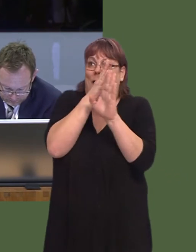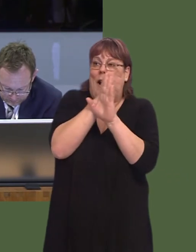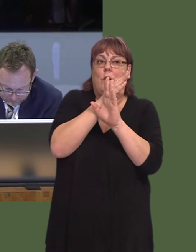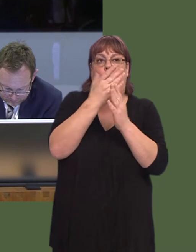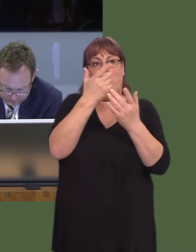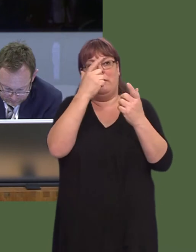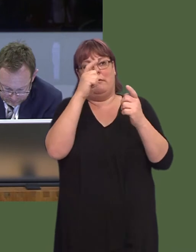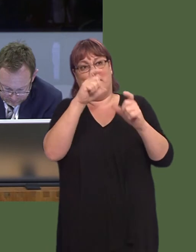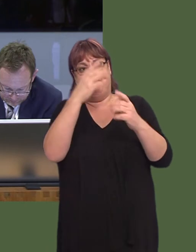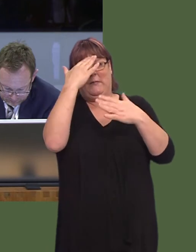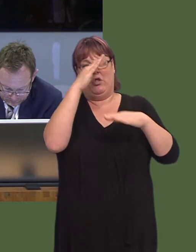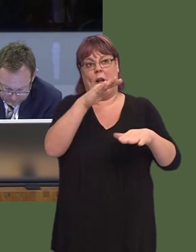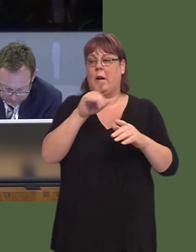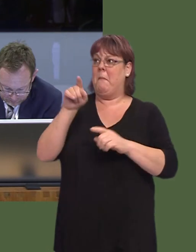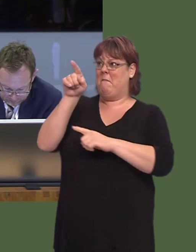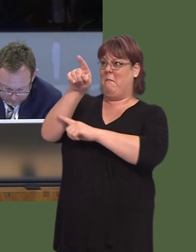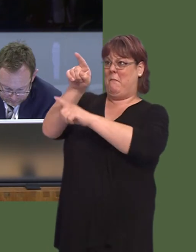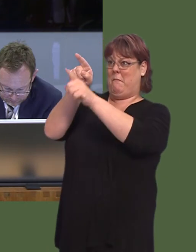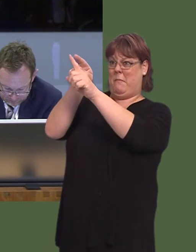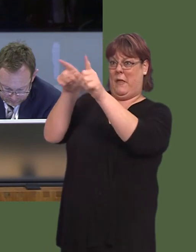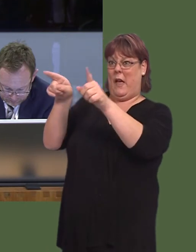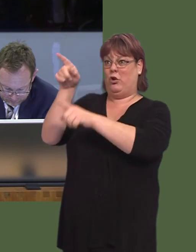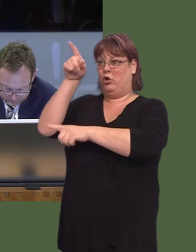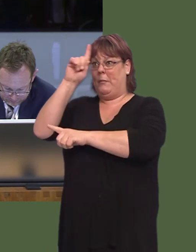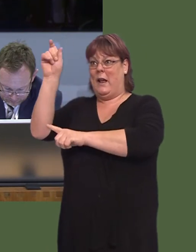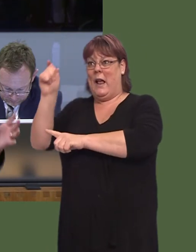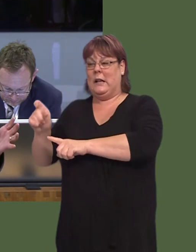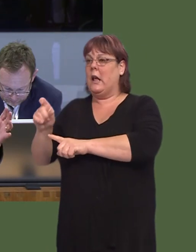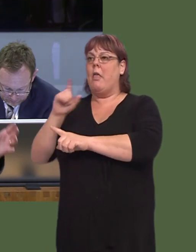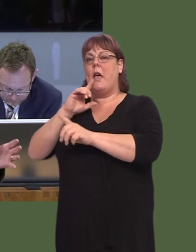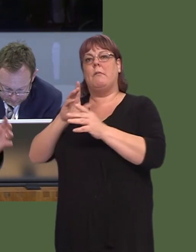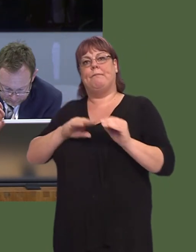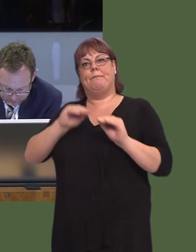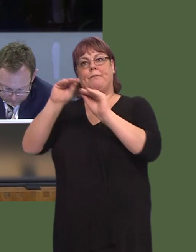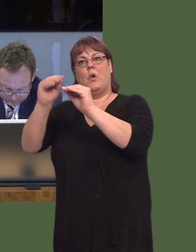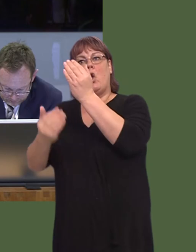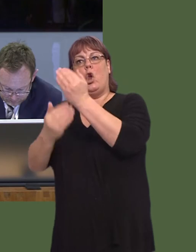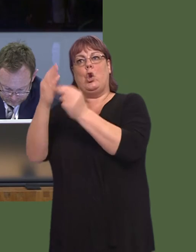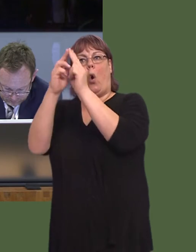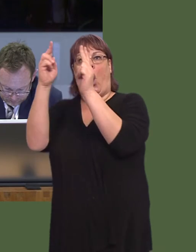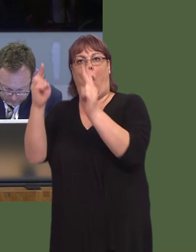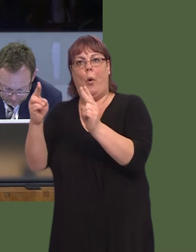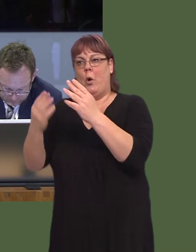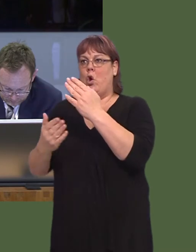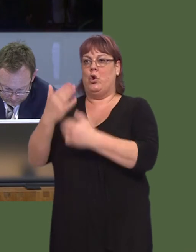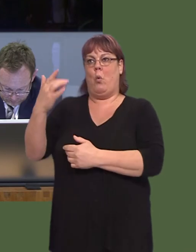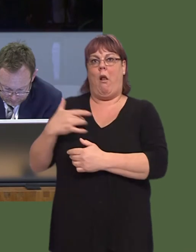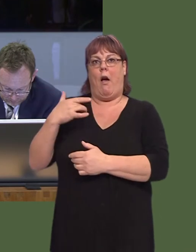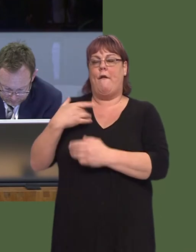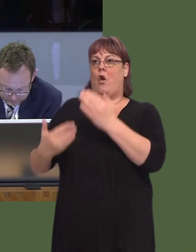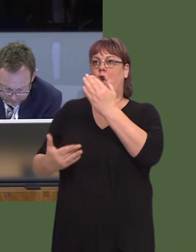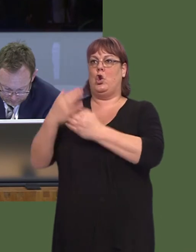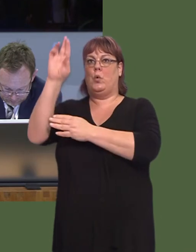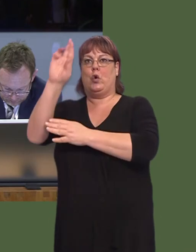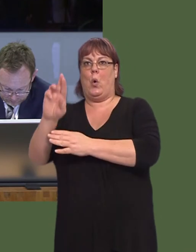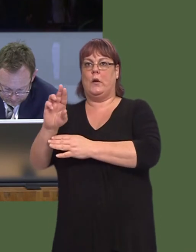them in shelters, they actually take them, put them in a home and help them to build a new life, new schools, new